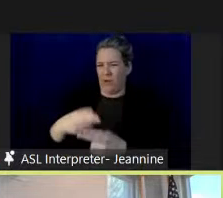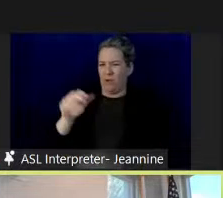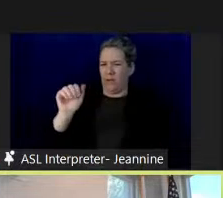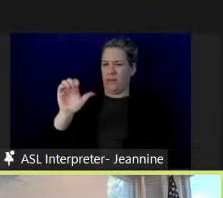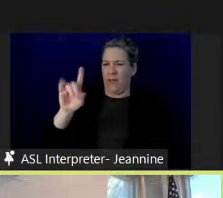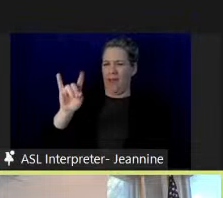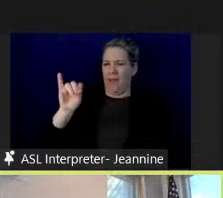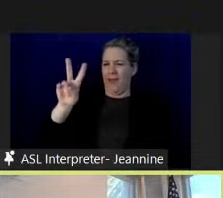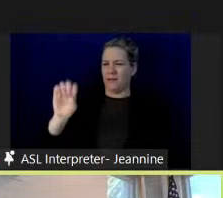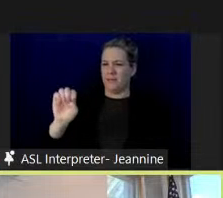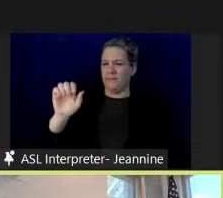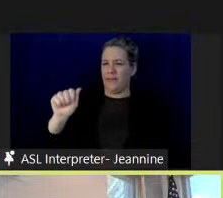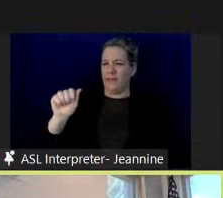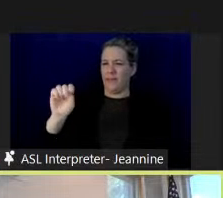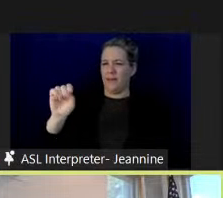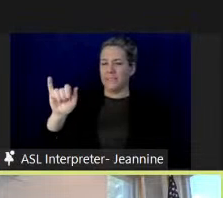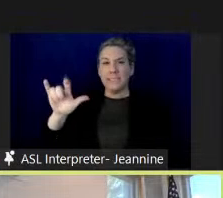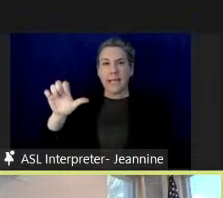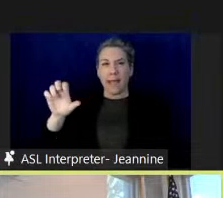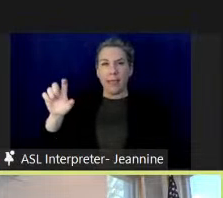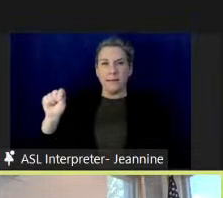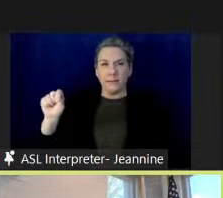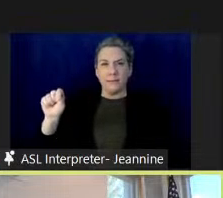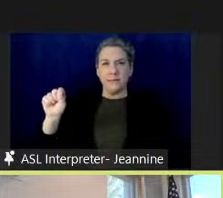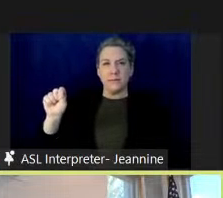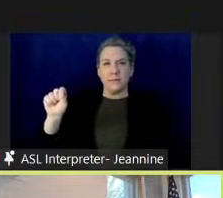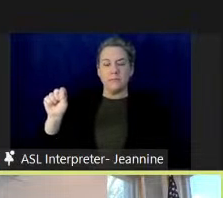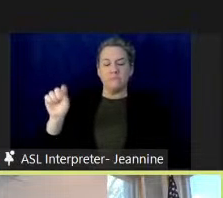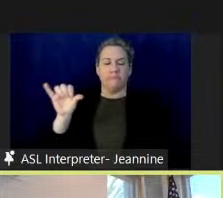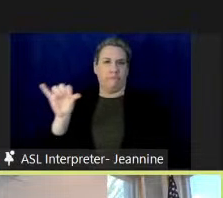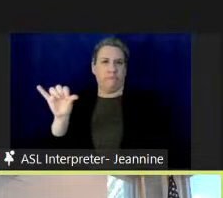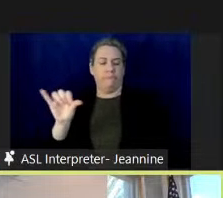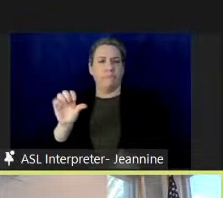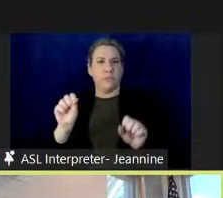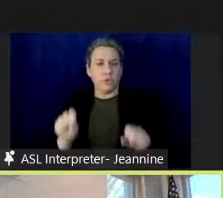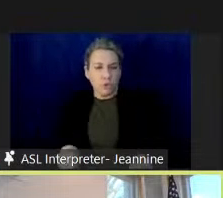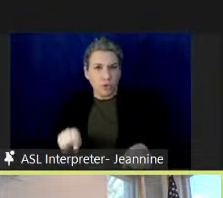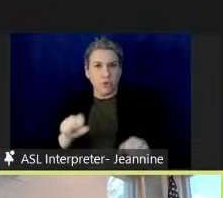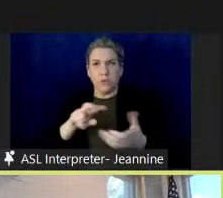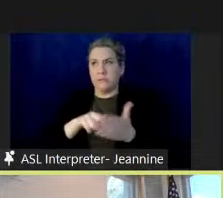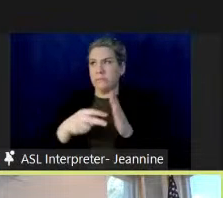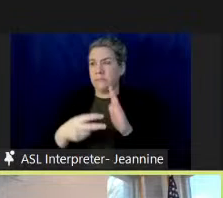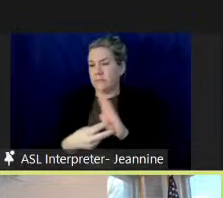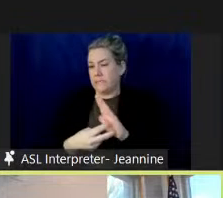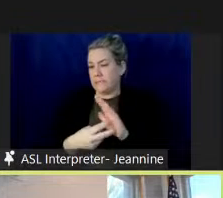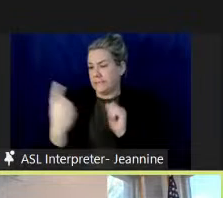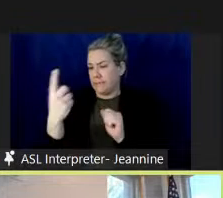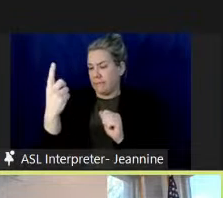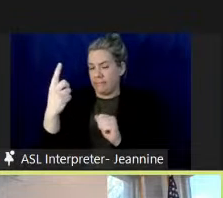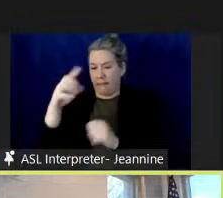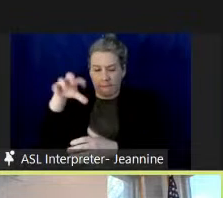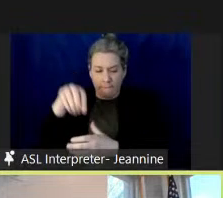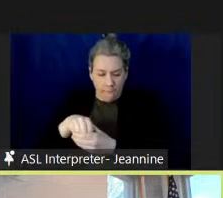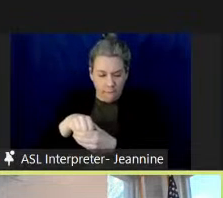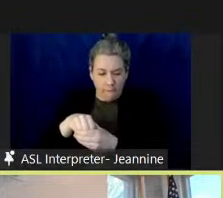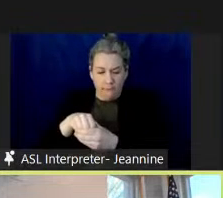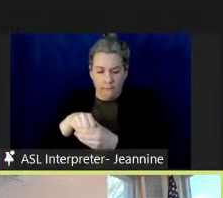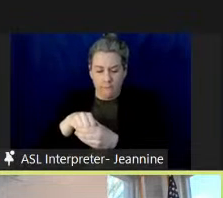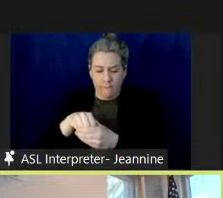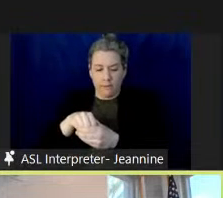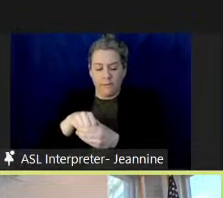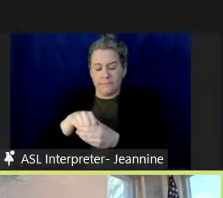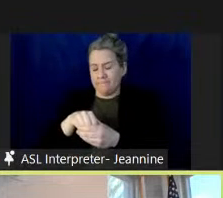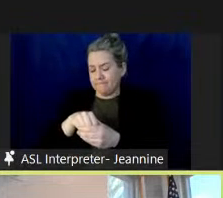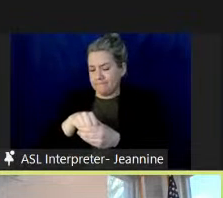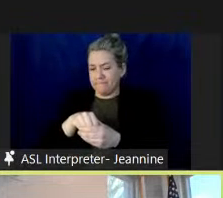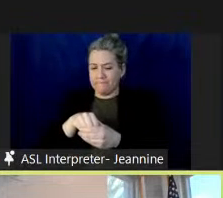event? Active assailant event could represent anything that would involve an event where